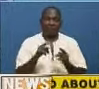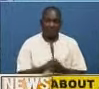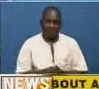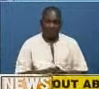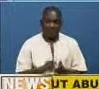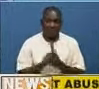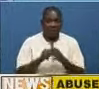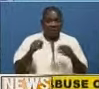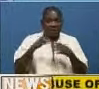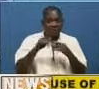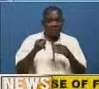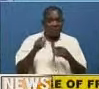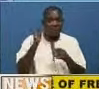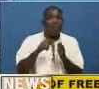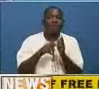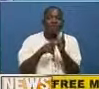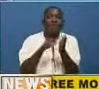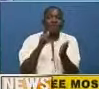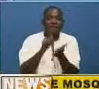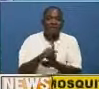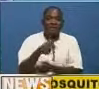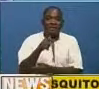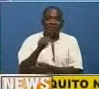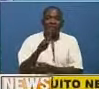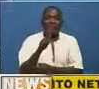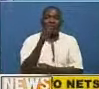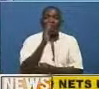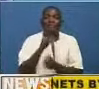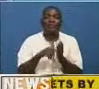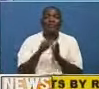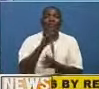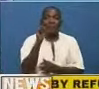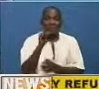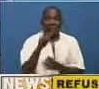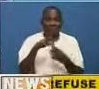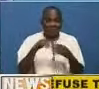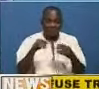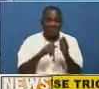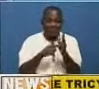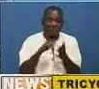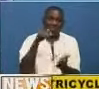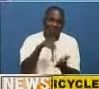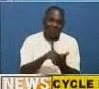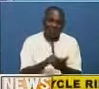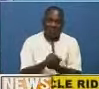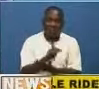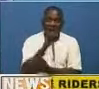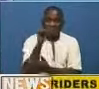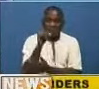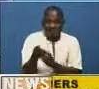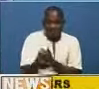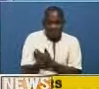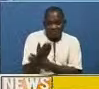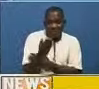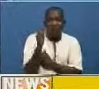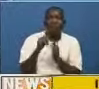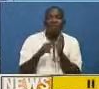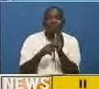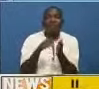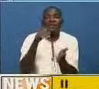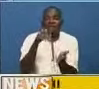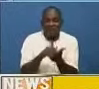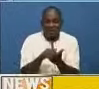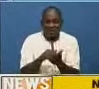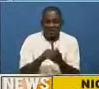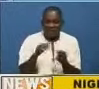of the story, I tell you, will be aired on DTV Breakfast Show on Monday, 6th September 2021. I'm sure you don't want to miss the